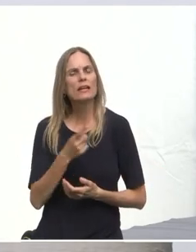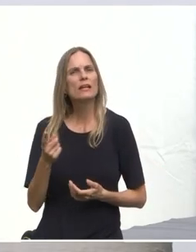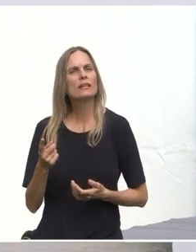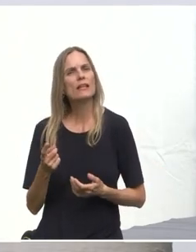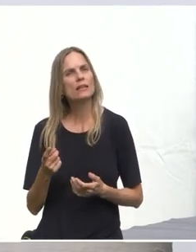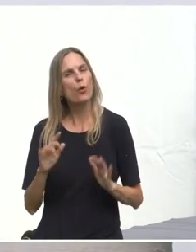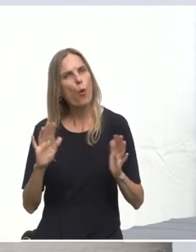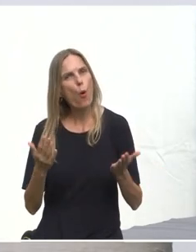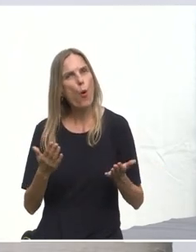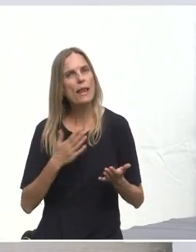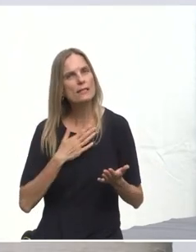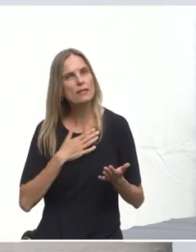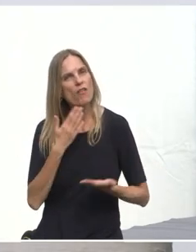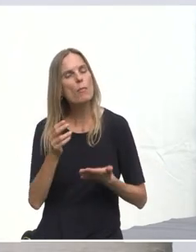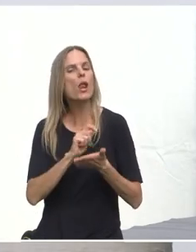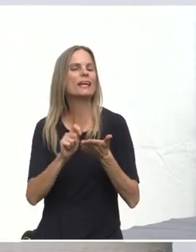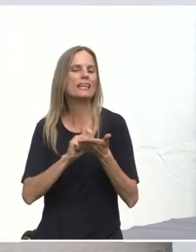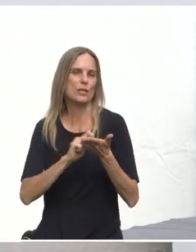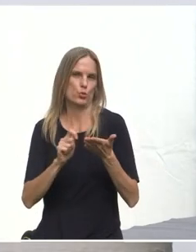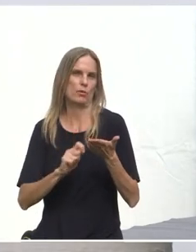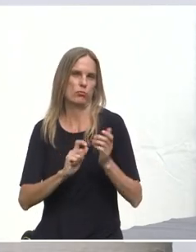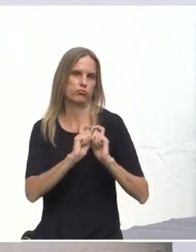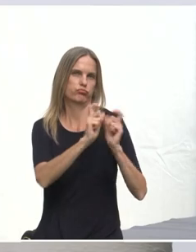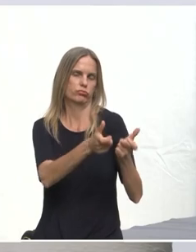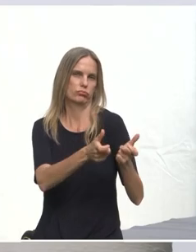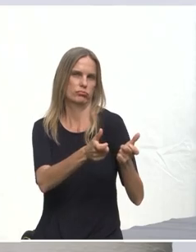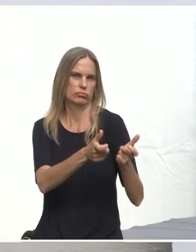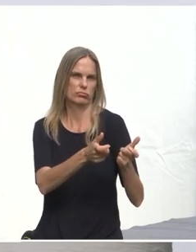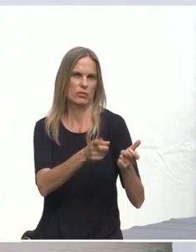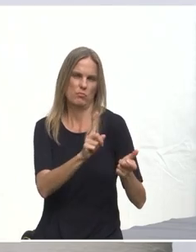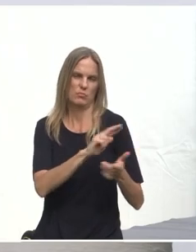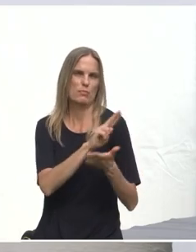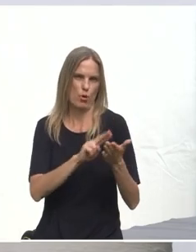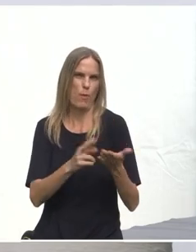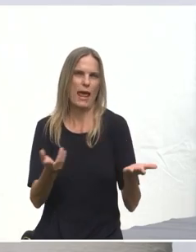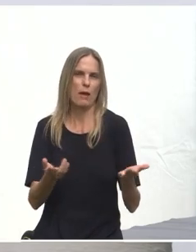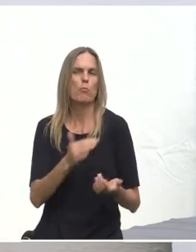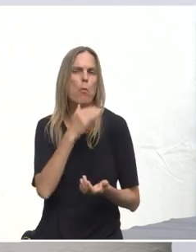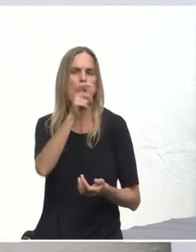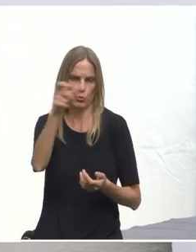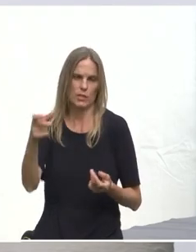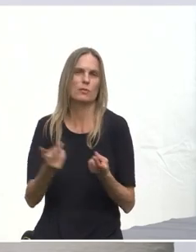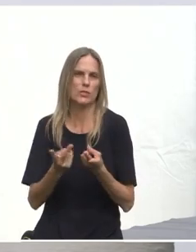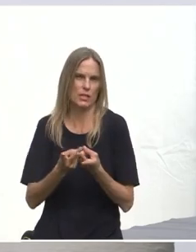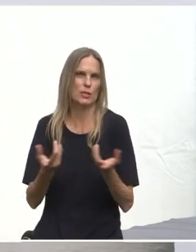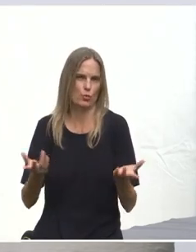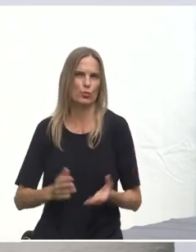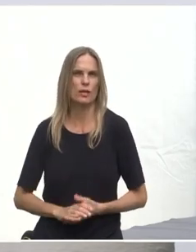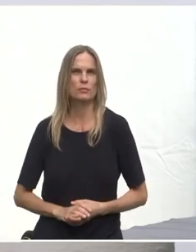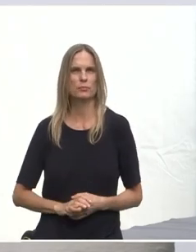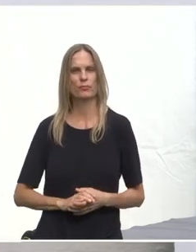on in writing, or at least start a conversation in writing, will support a lot of people. And so forth,